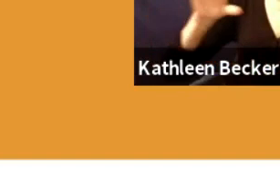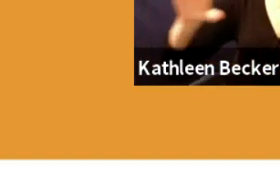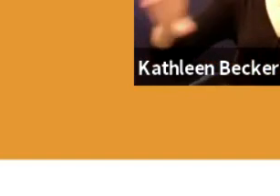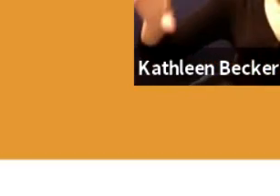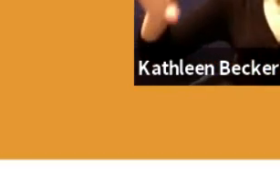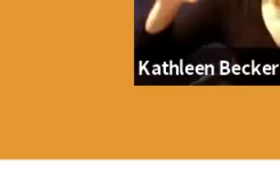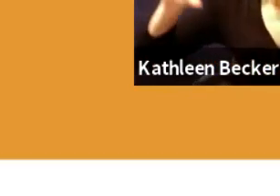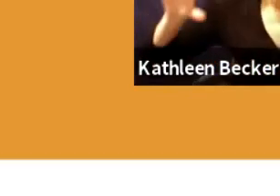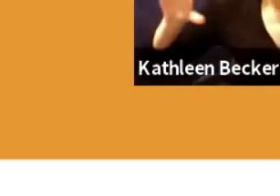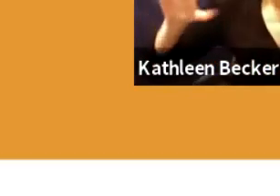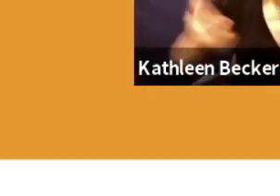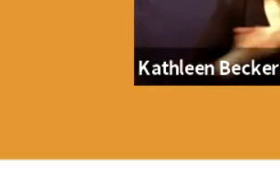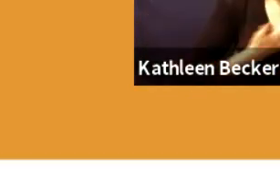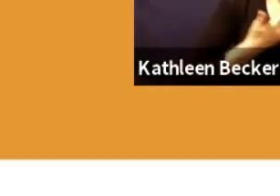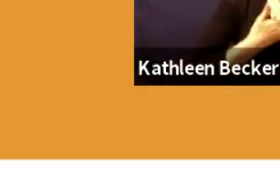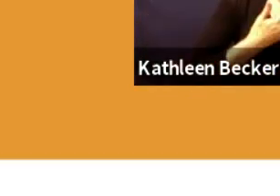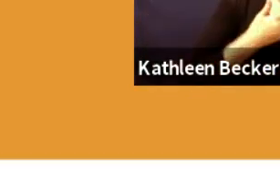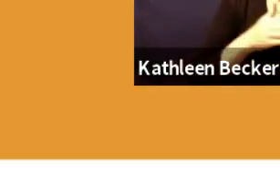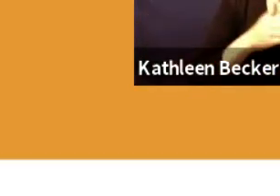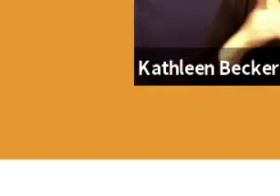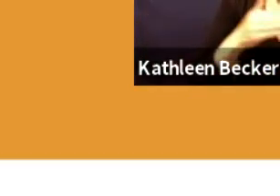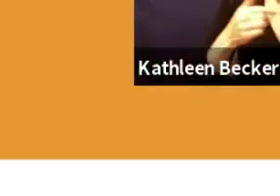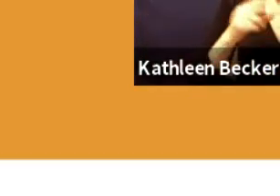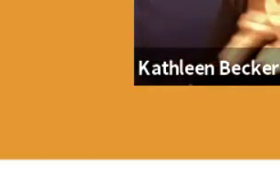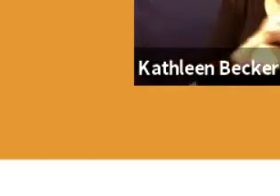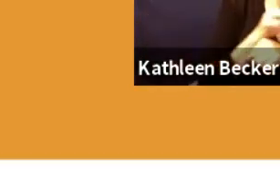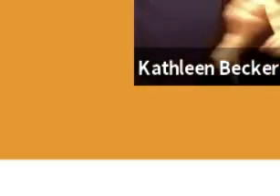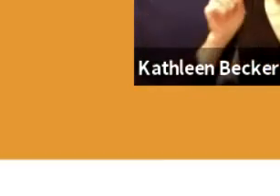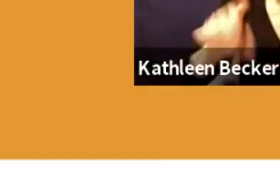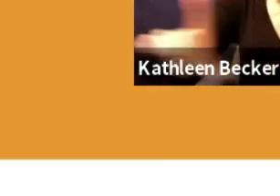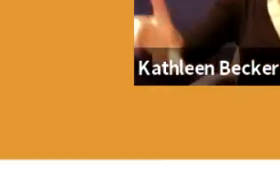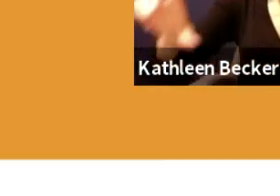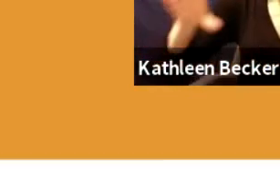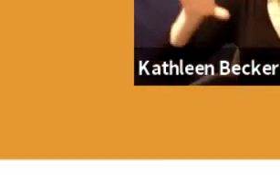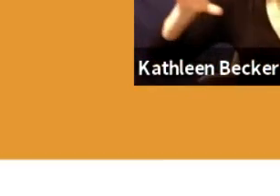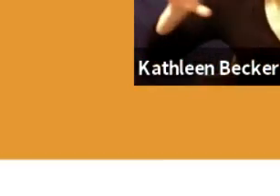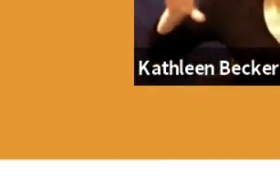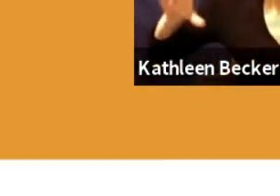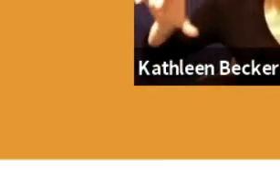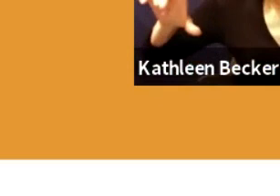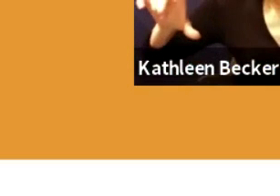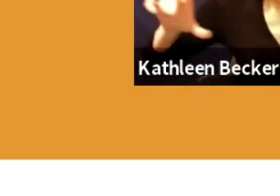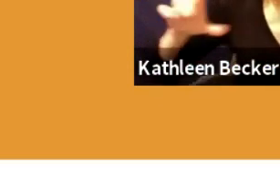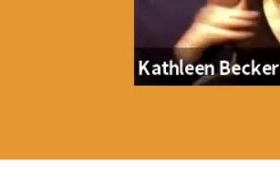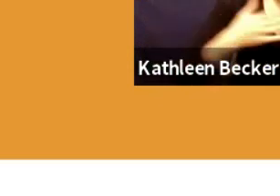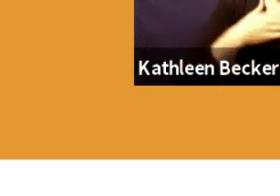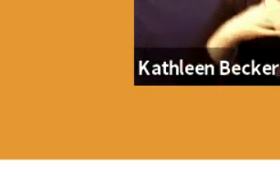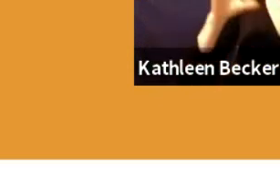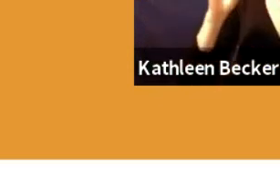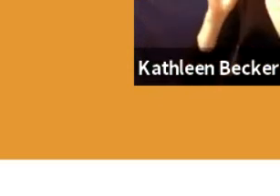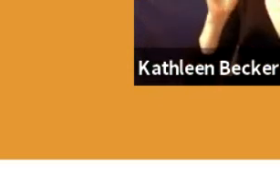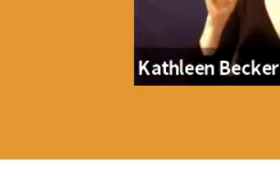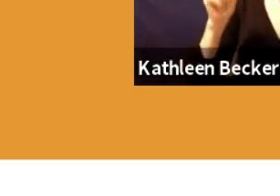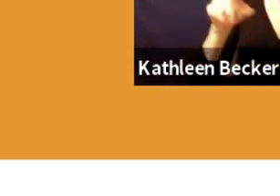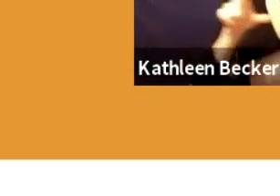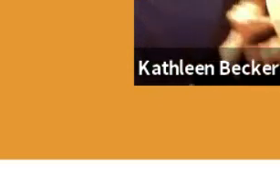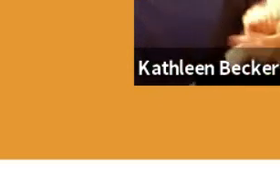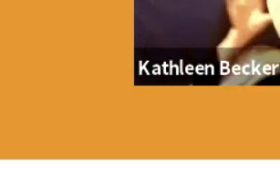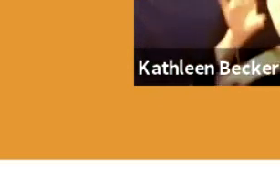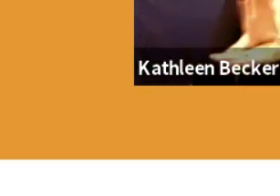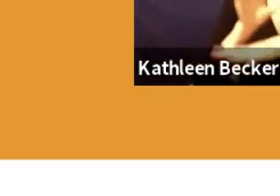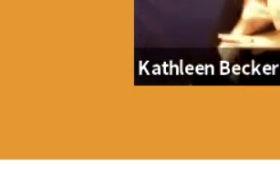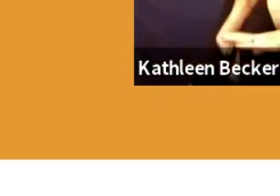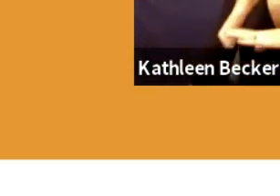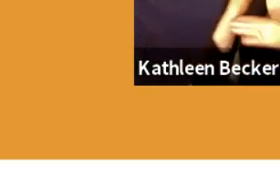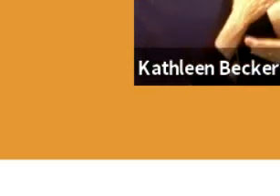know for myself, I often have to enlarge and magnify my font and my print on my computer to see it